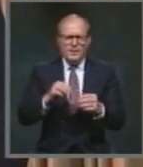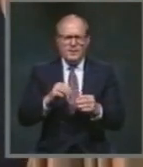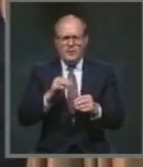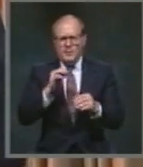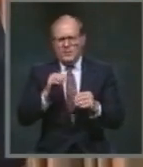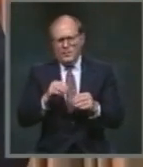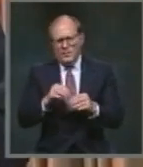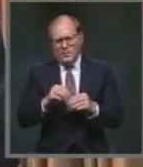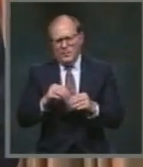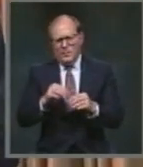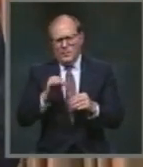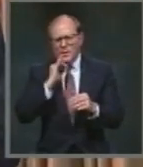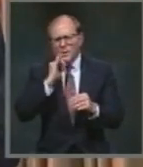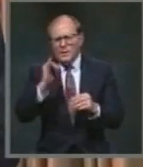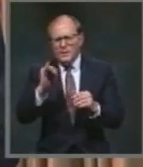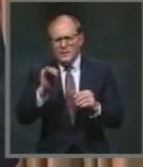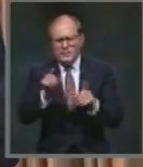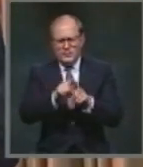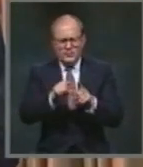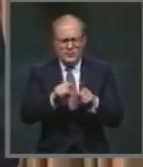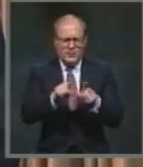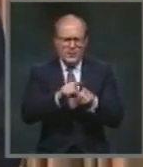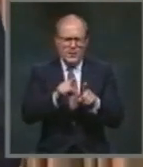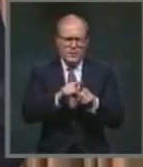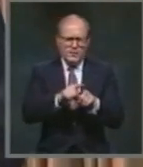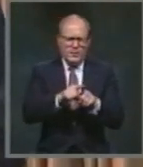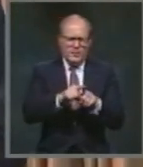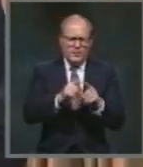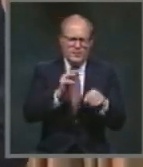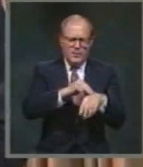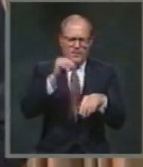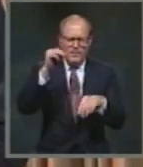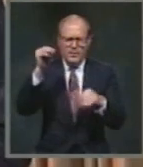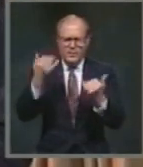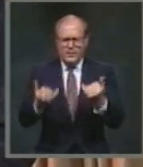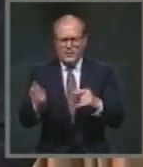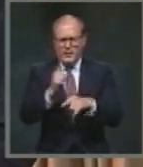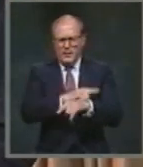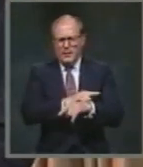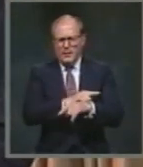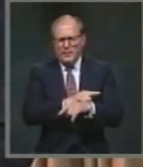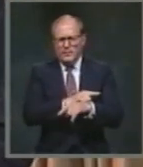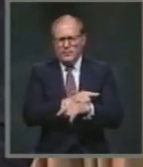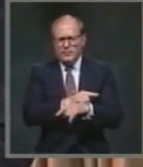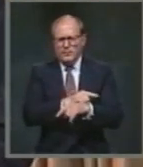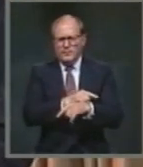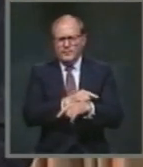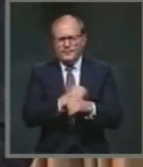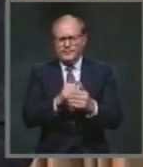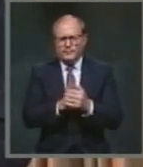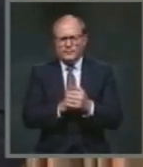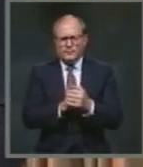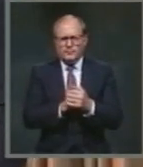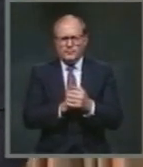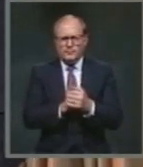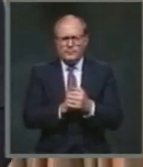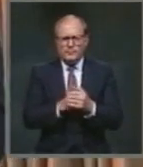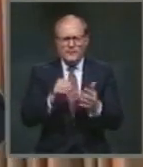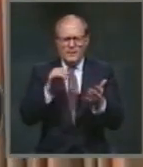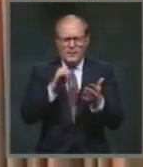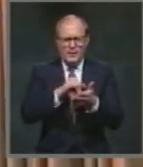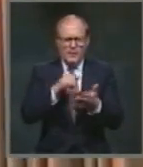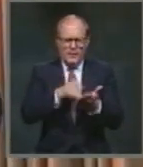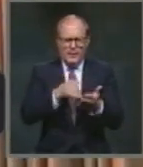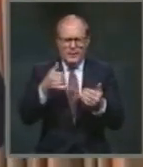so closely borders on one that it would indeed be difficult to distinguish it from one. It